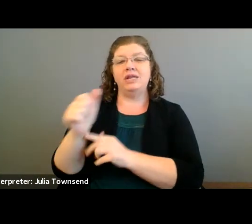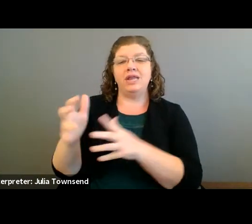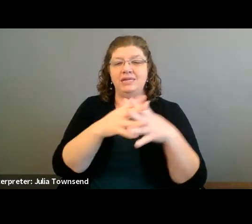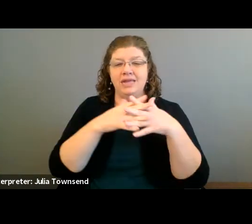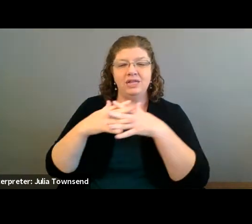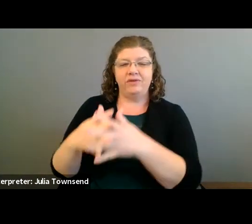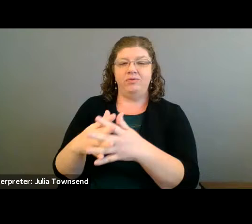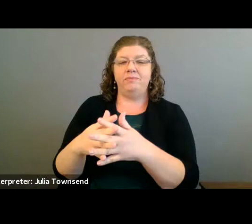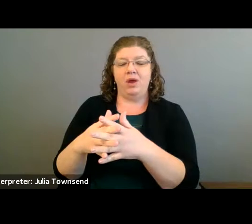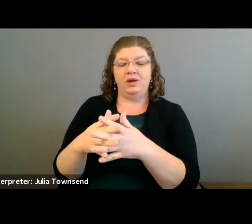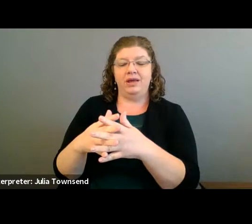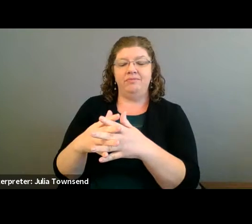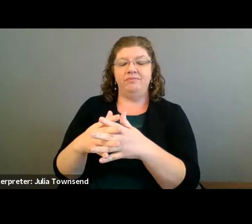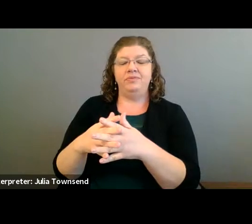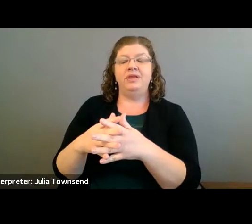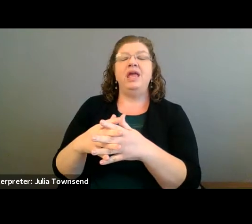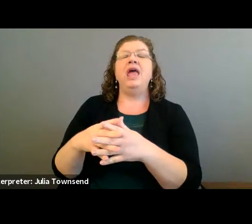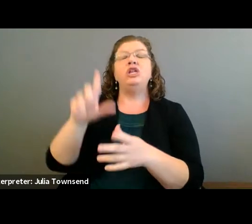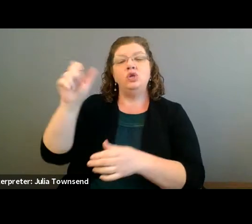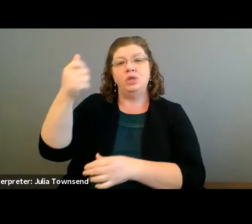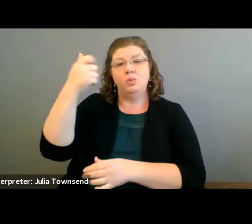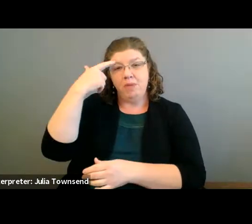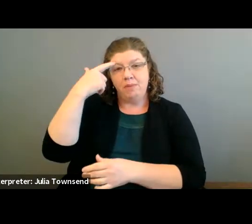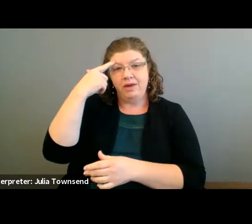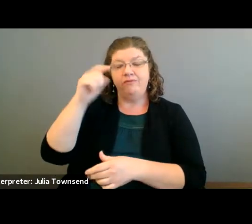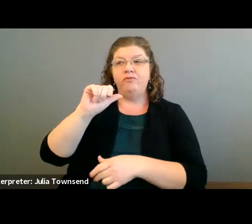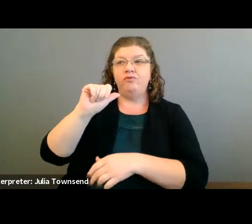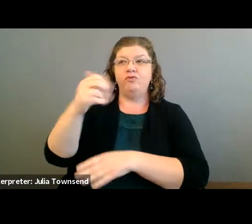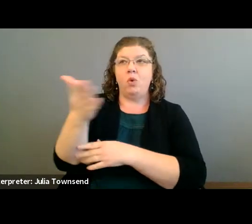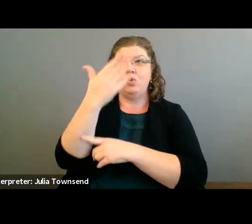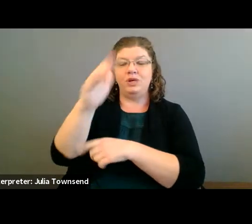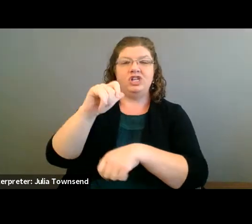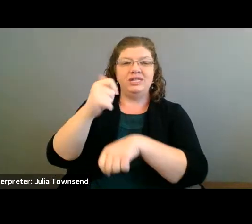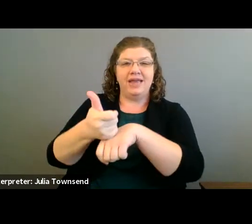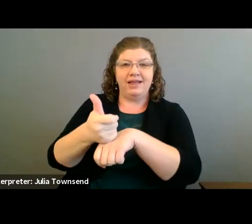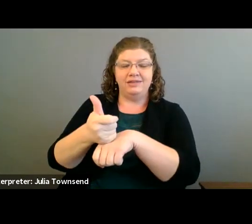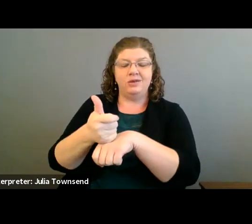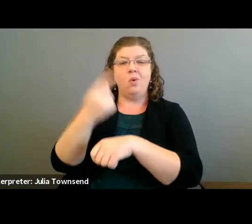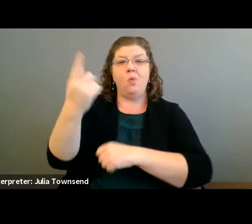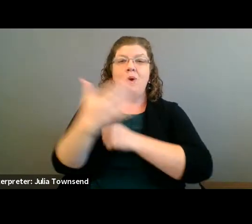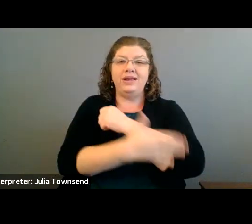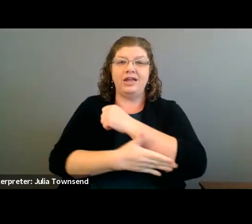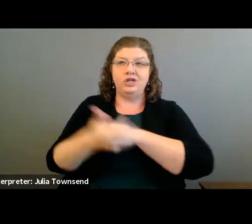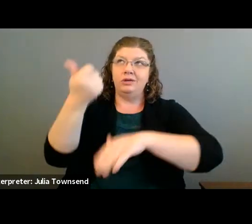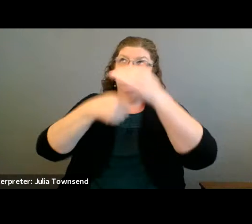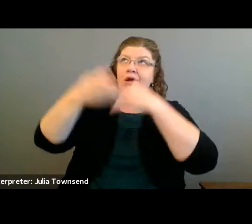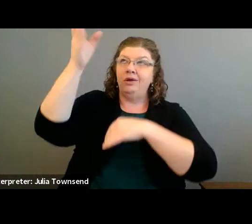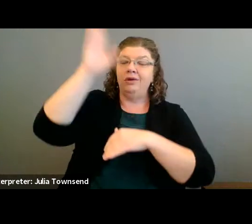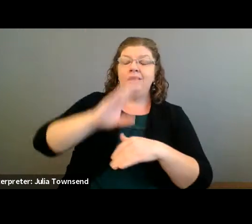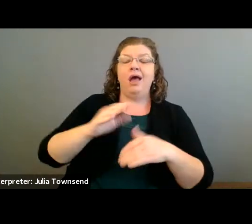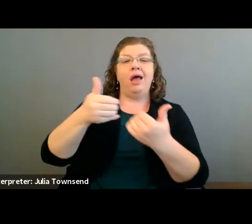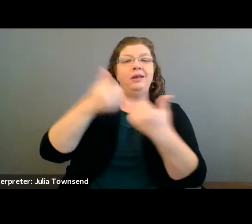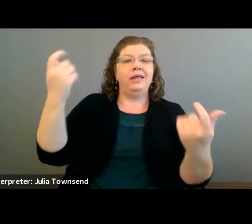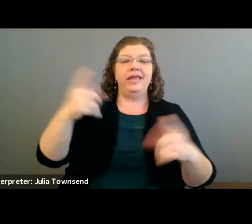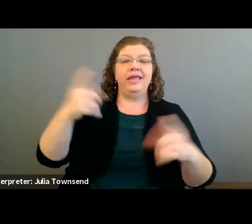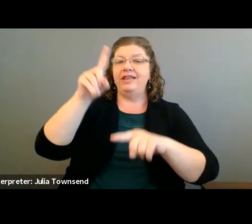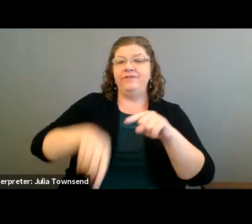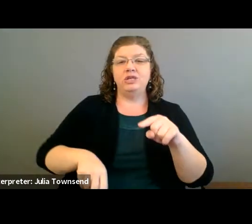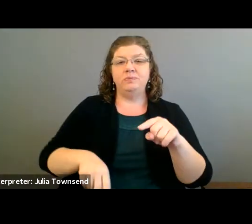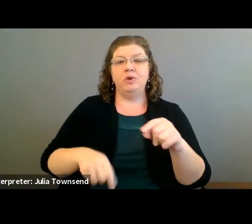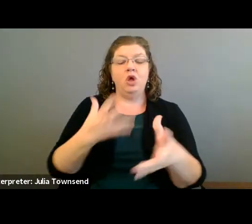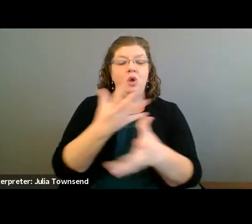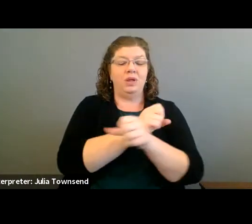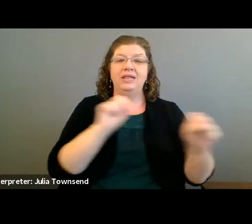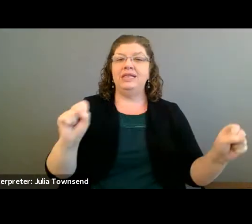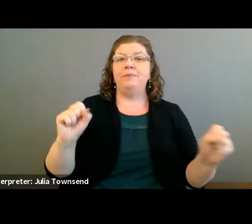United States of America and to the republic for which it stands, one nation, under God,